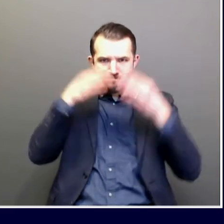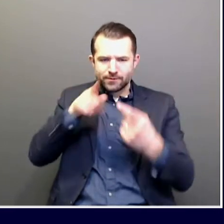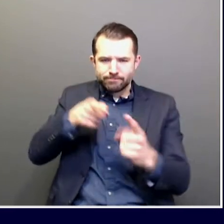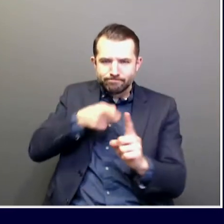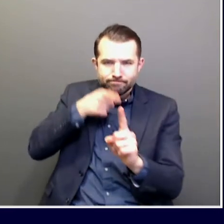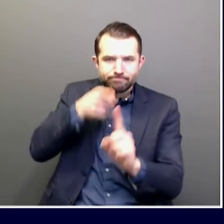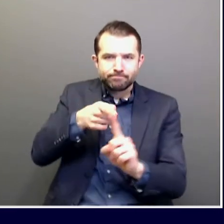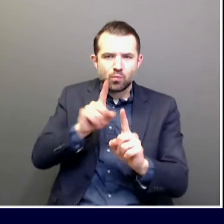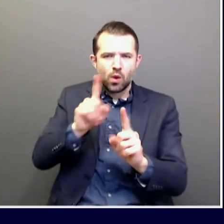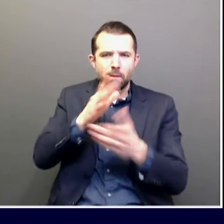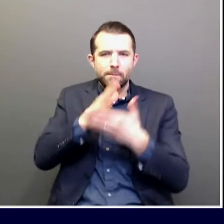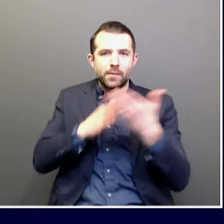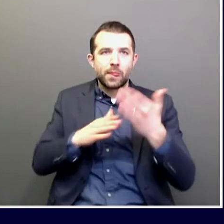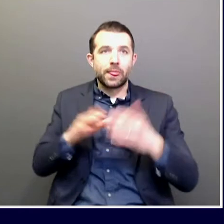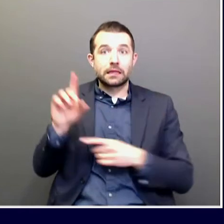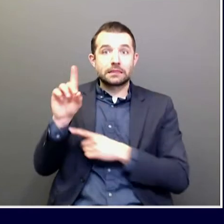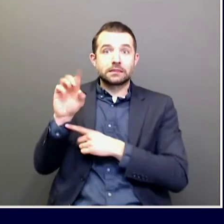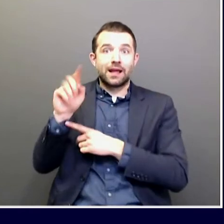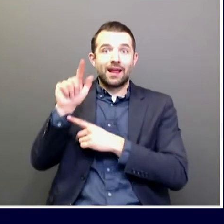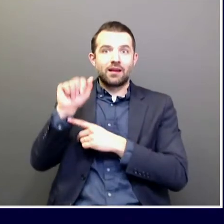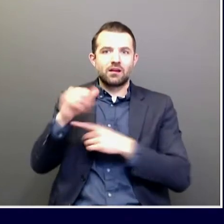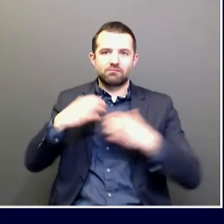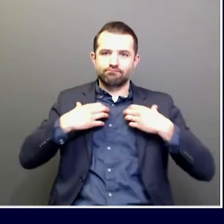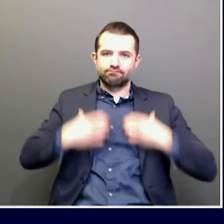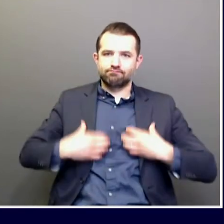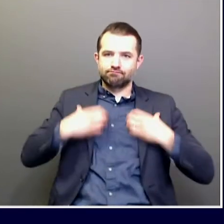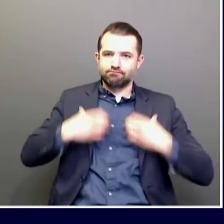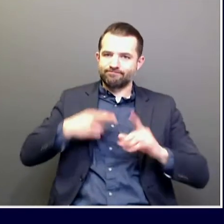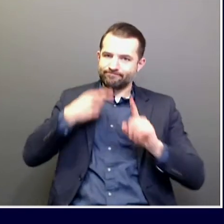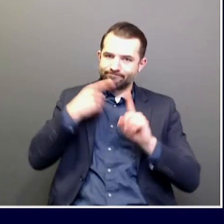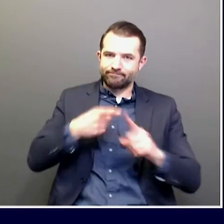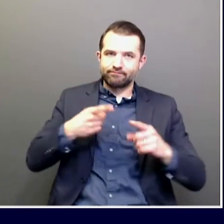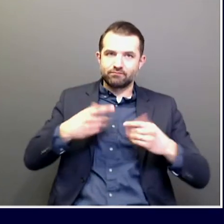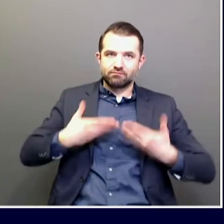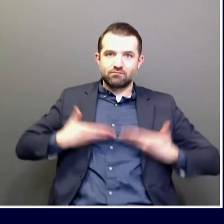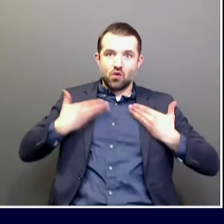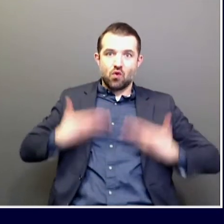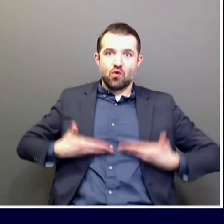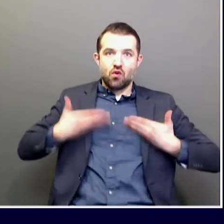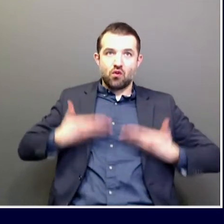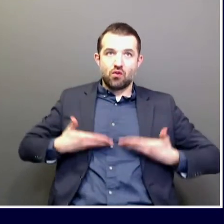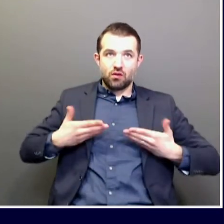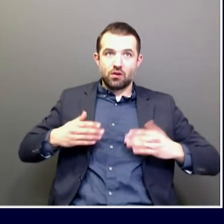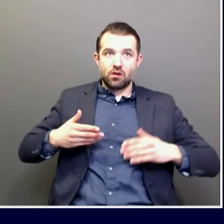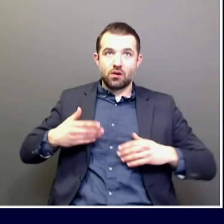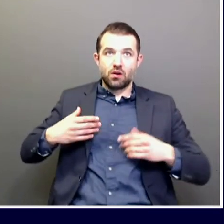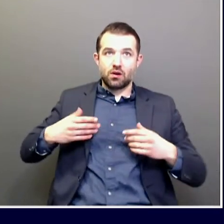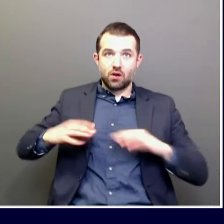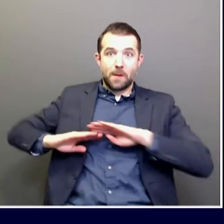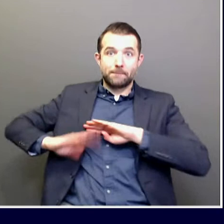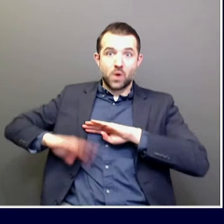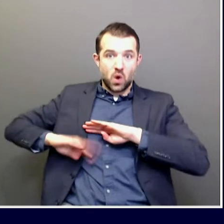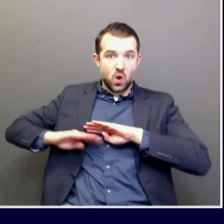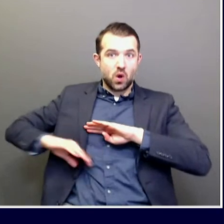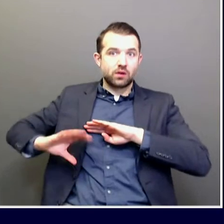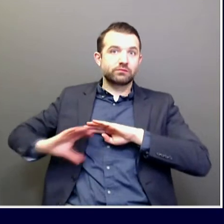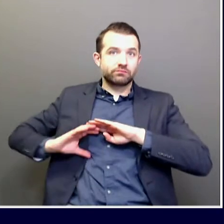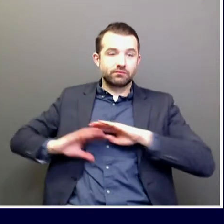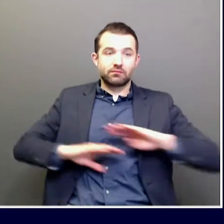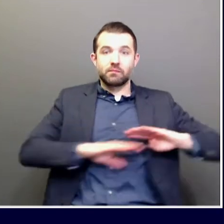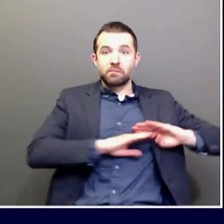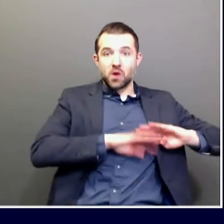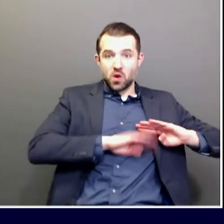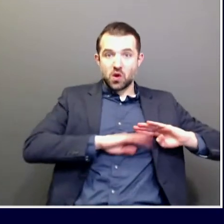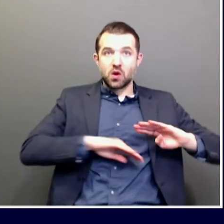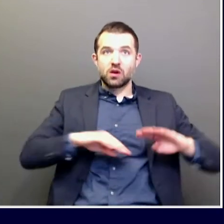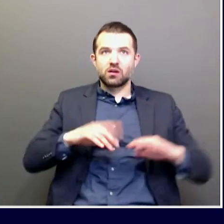such that the symptoms may be milder. But the emphasis there, Chris, needs to be on the last two letters. Milder is not